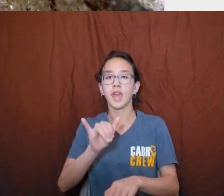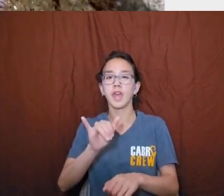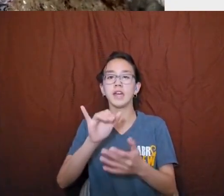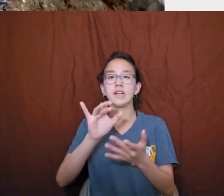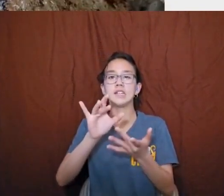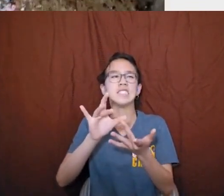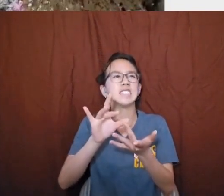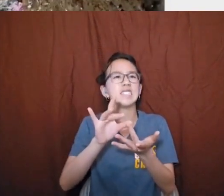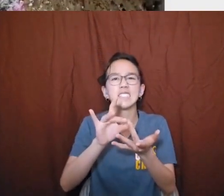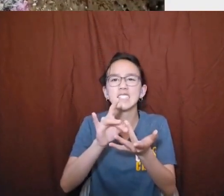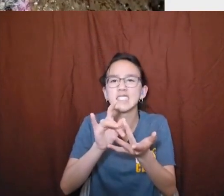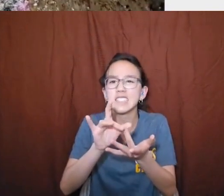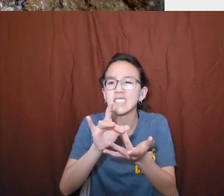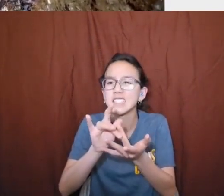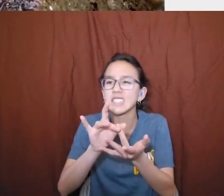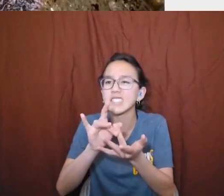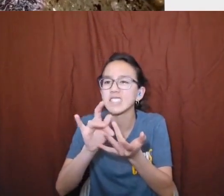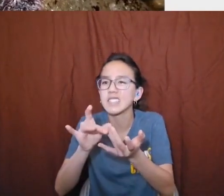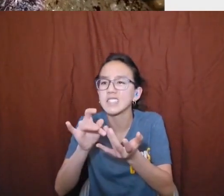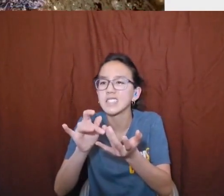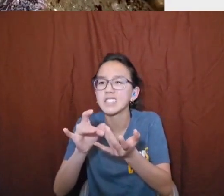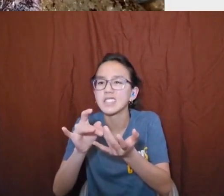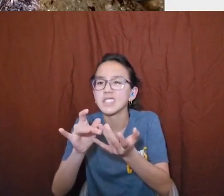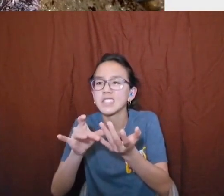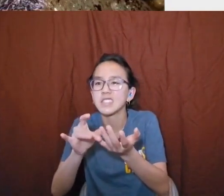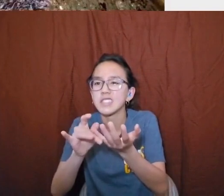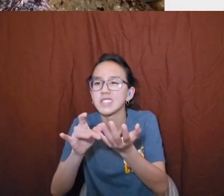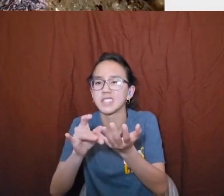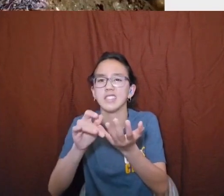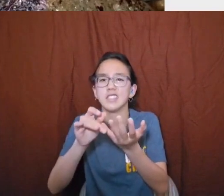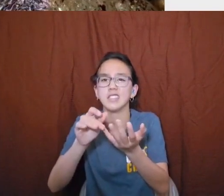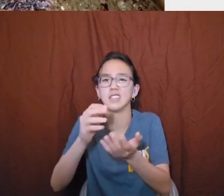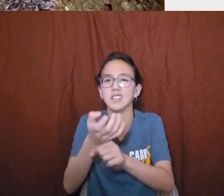That stickiness